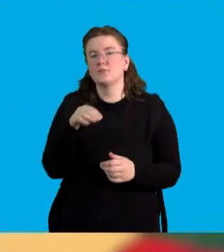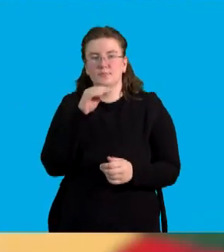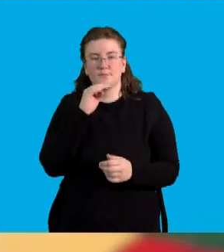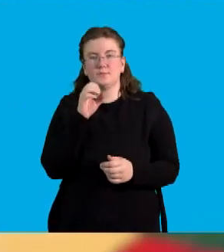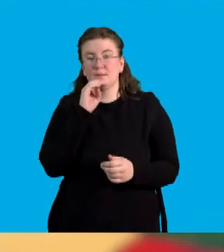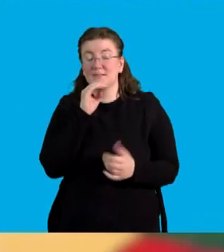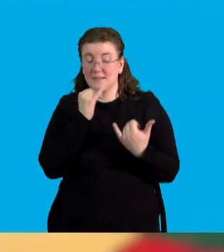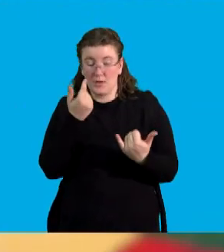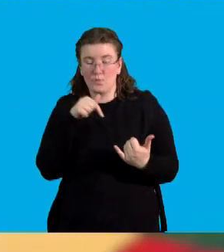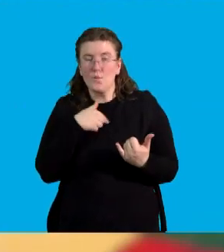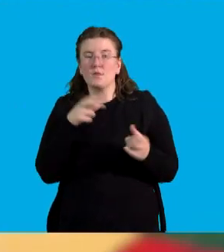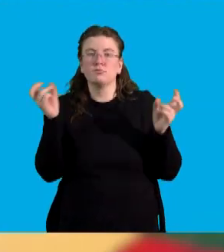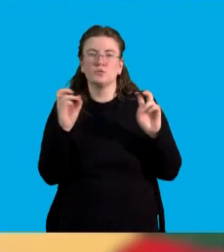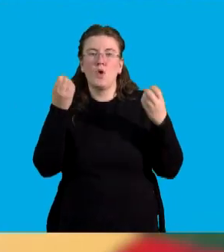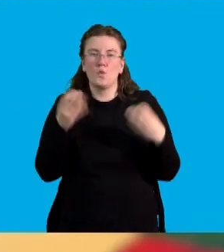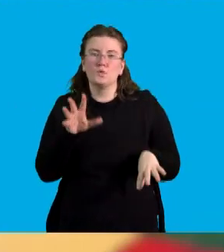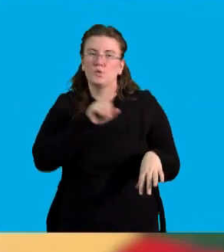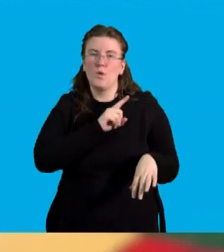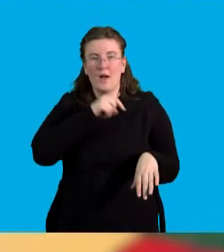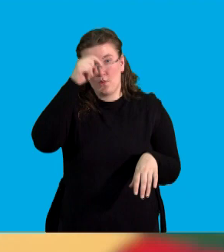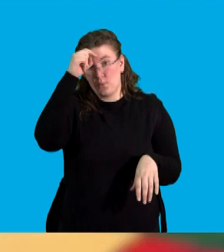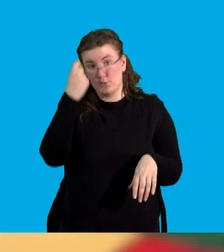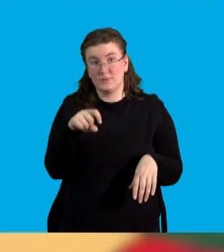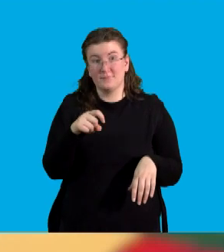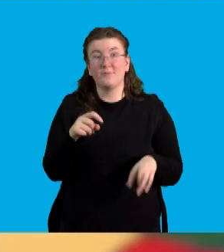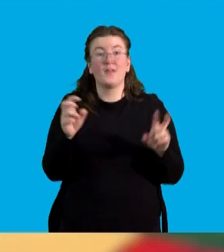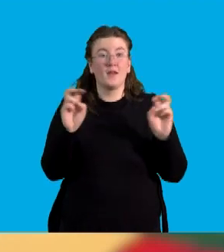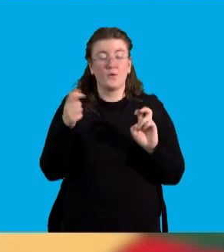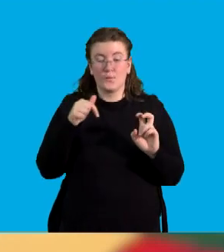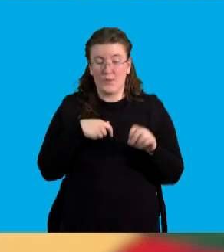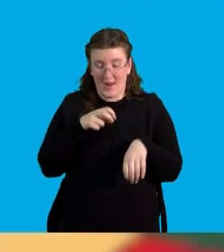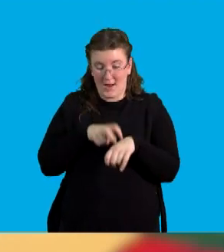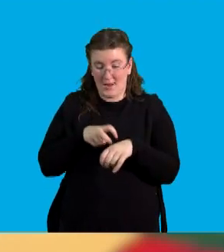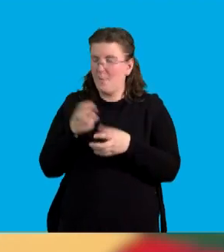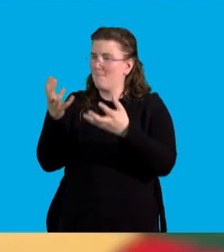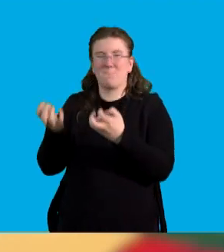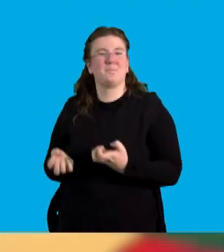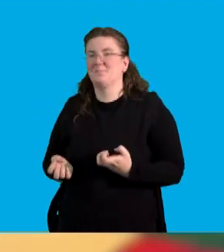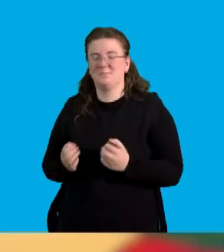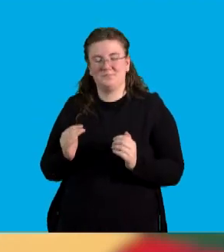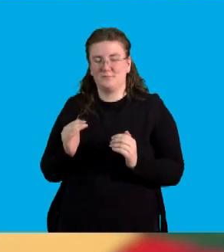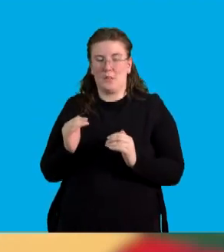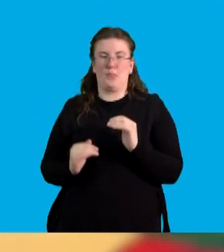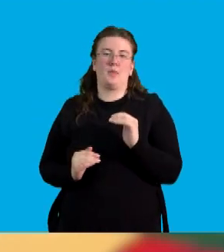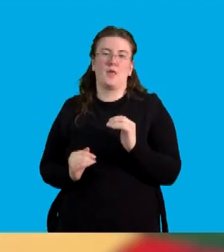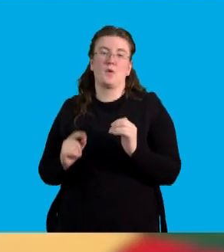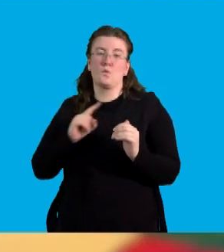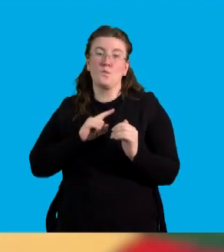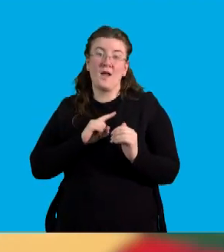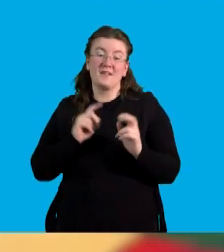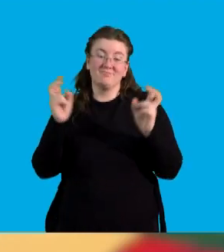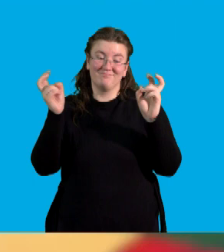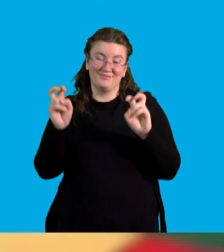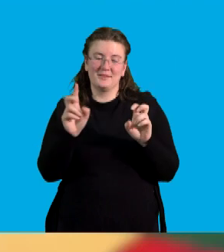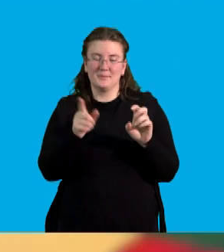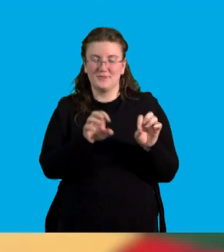in a form of heat, and that means now the energy that we need may not be the energy that you're going to get eventually once that